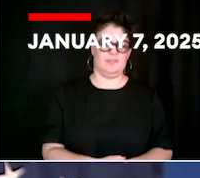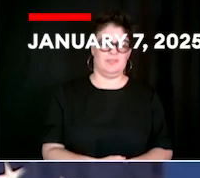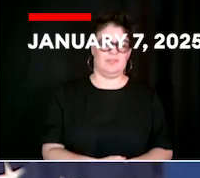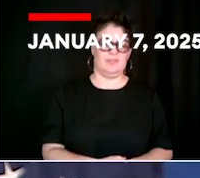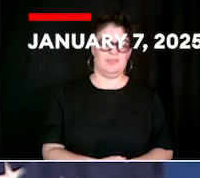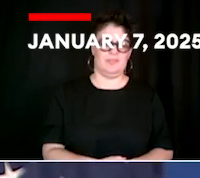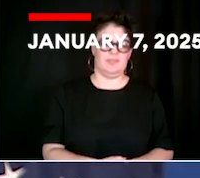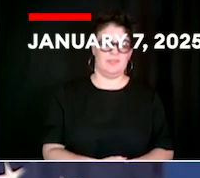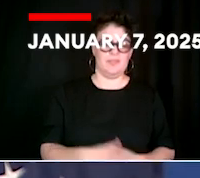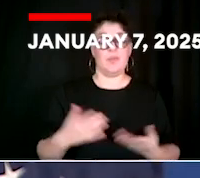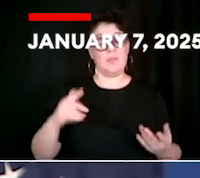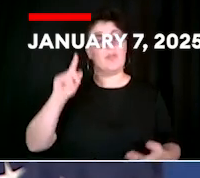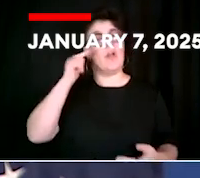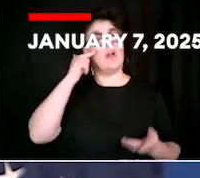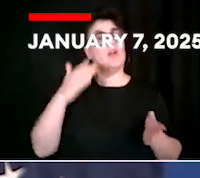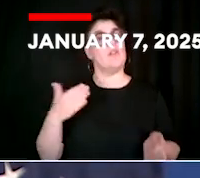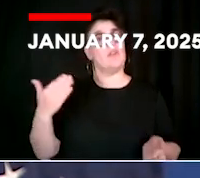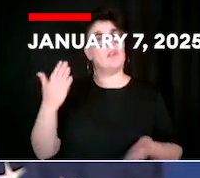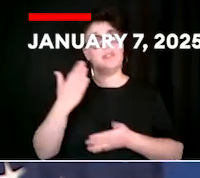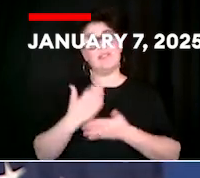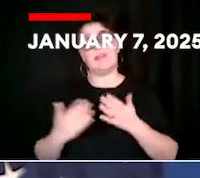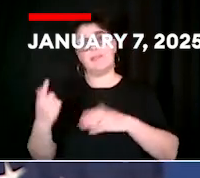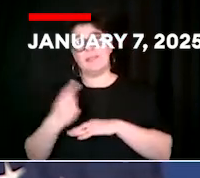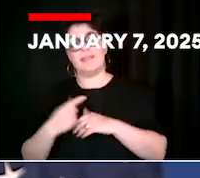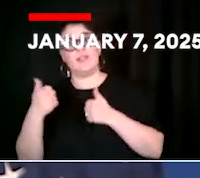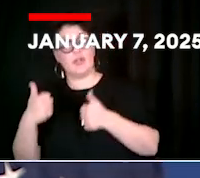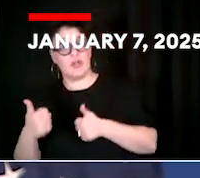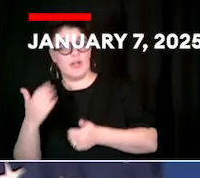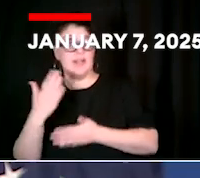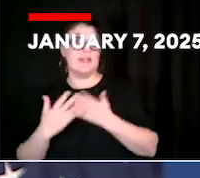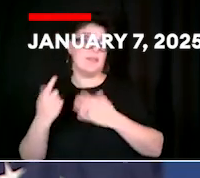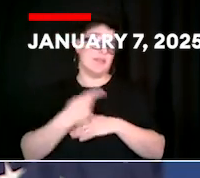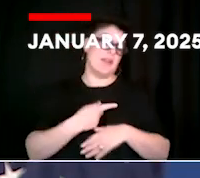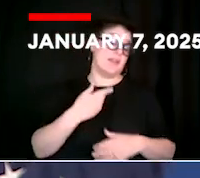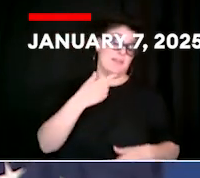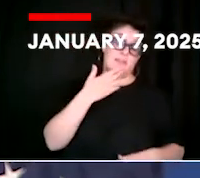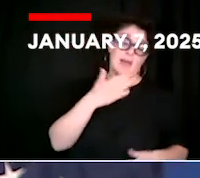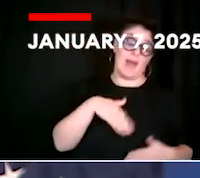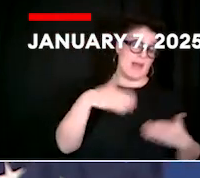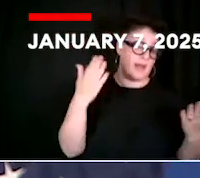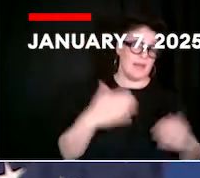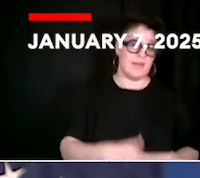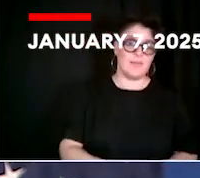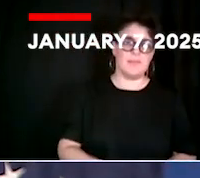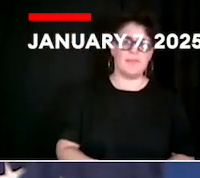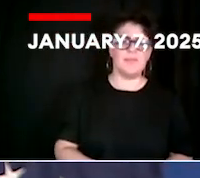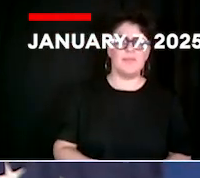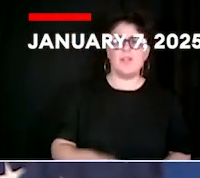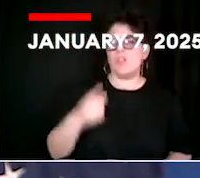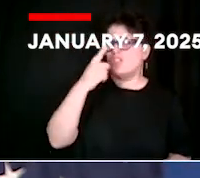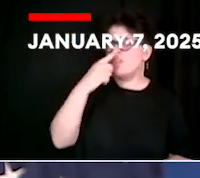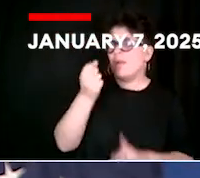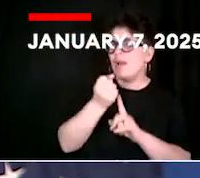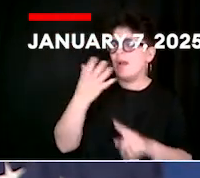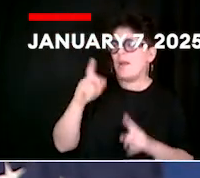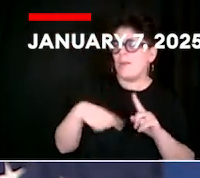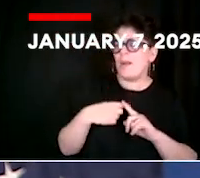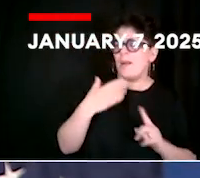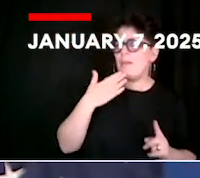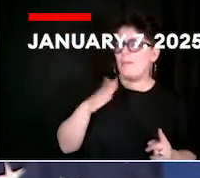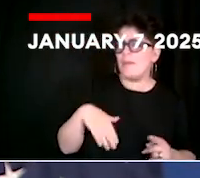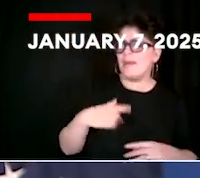good days, he had bad days. That's just the reality of it. What were the good and bad days? Can you tell me? No, I can't, because I may have to use it one